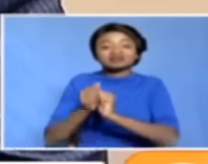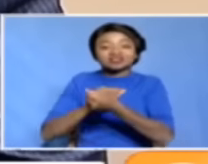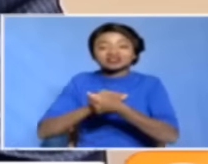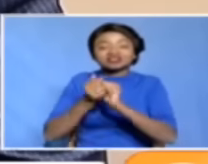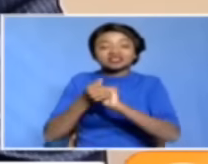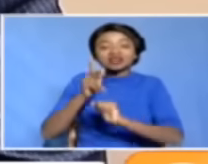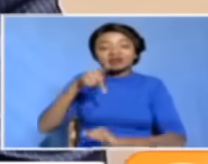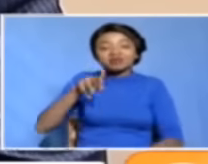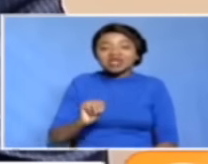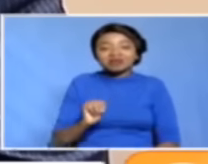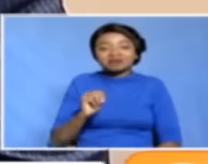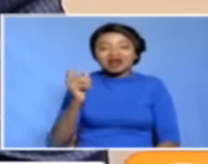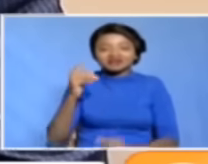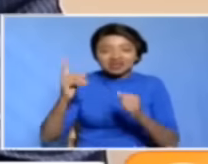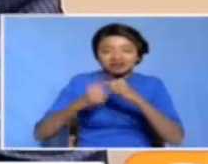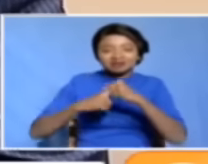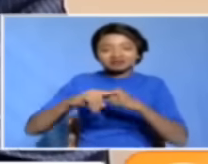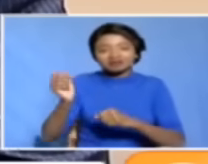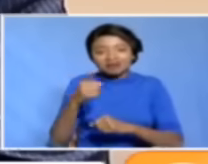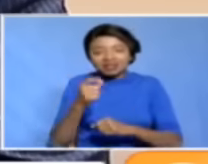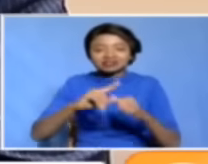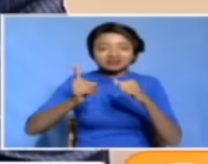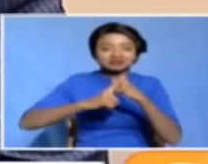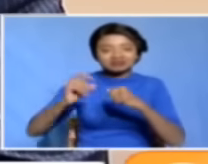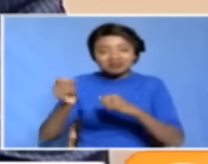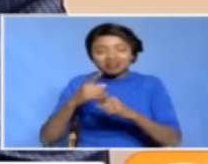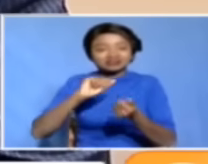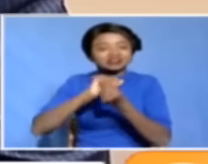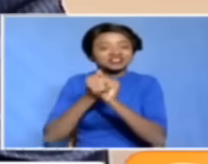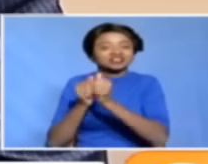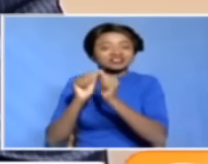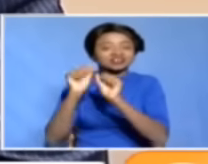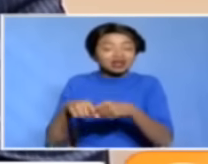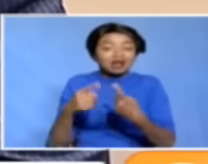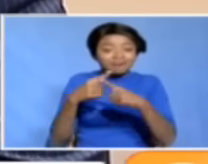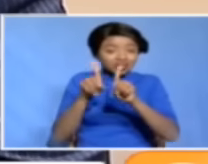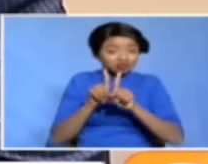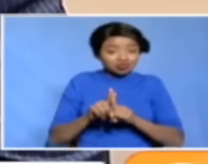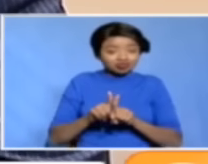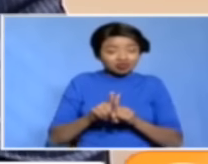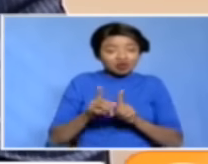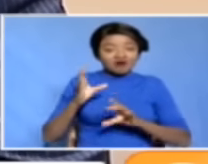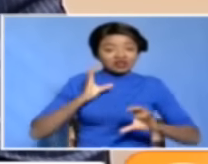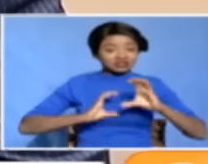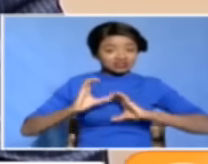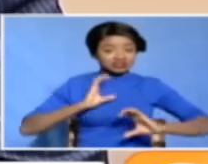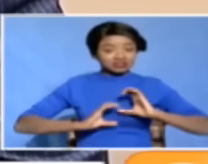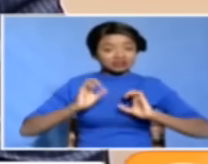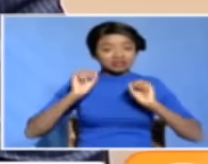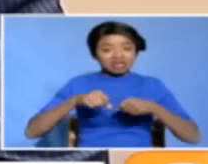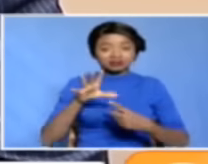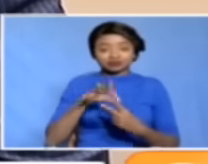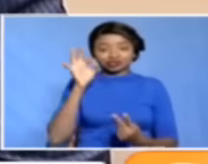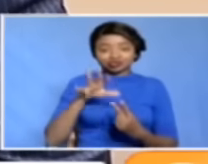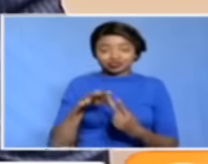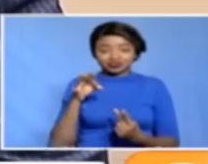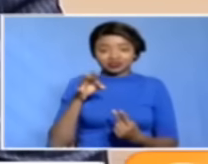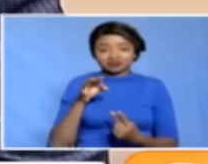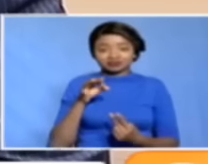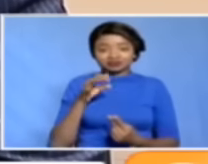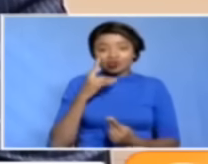Okay. Again, secondly, I think it's also important for the citizens to choose their